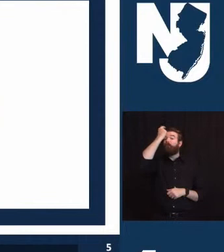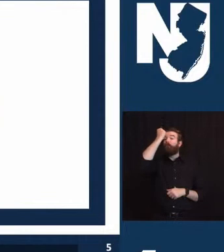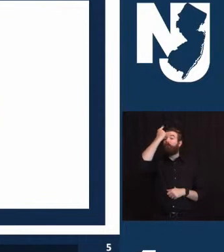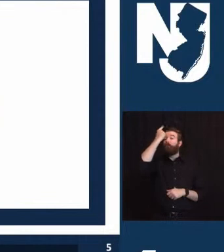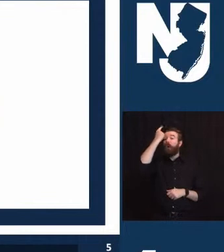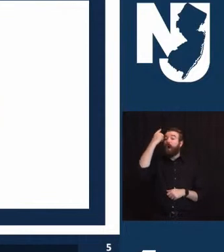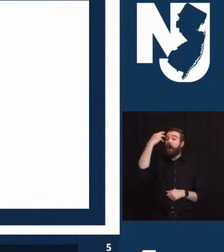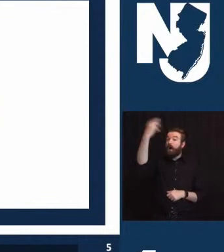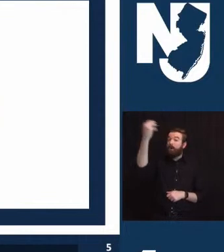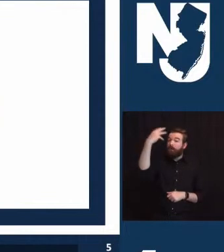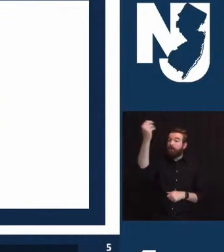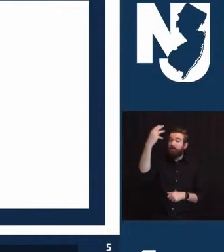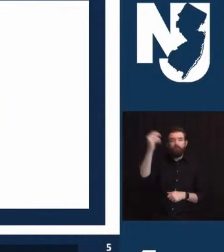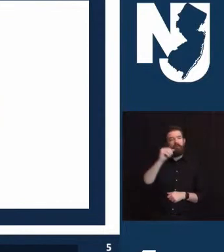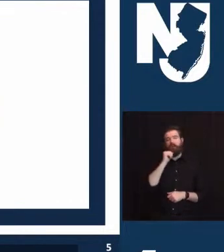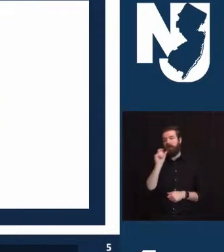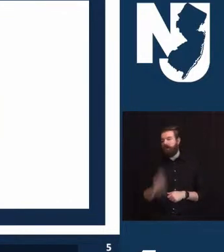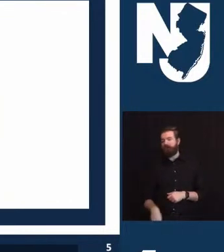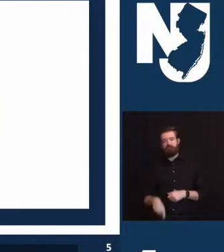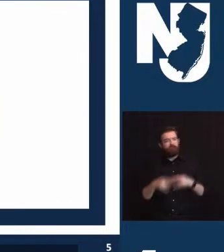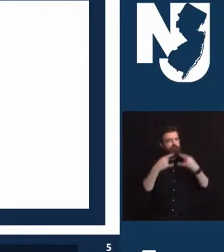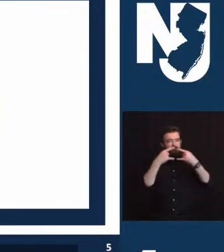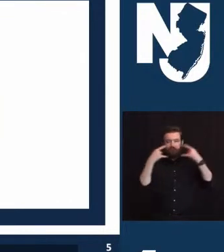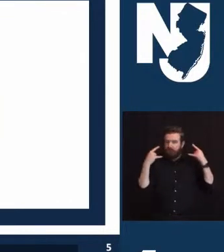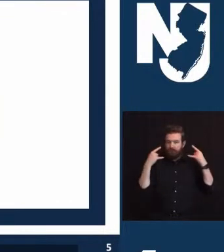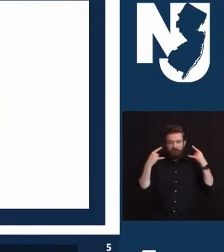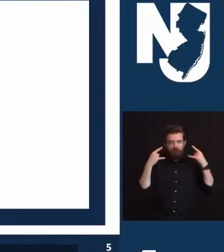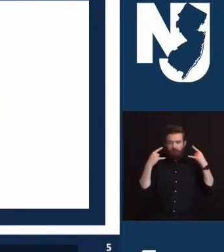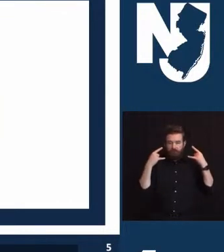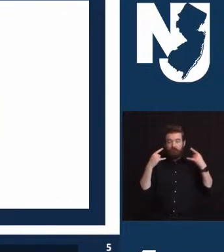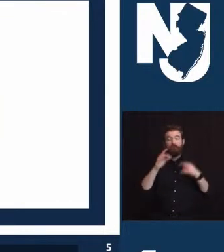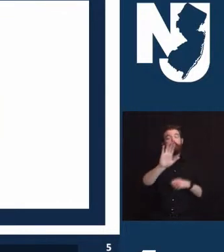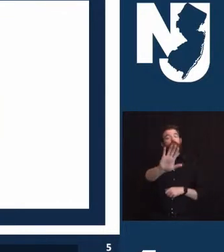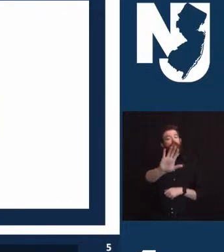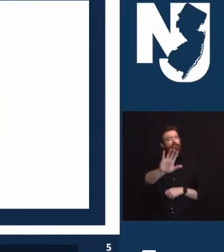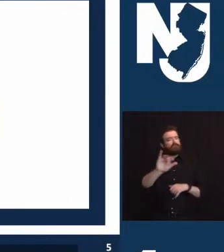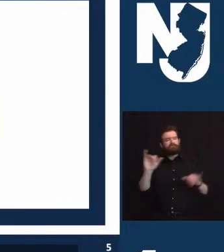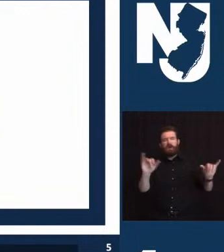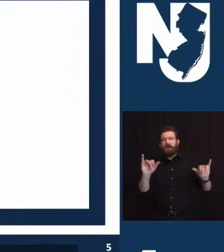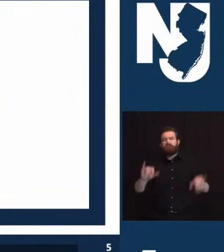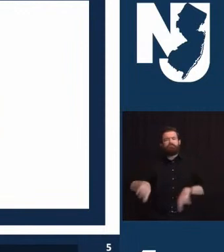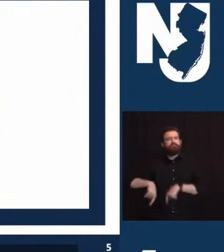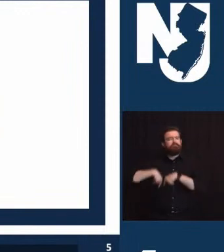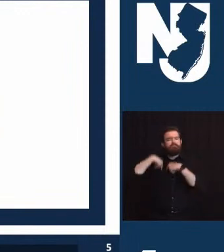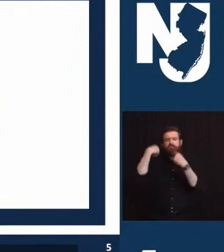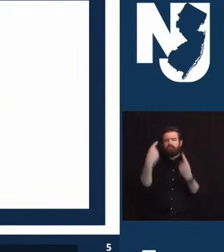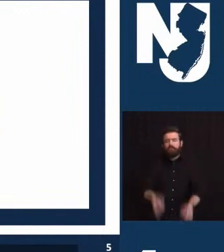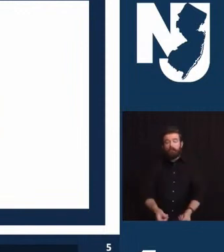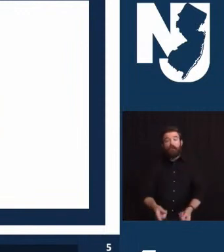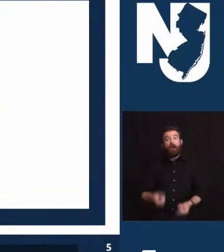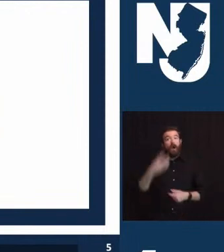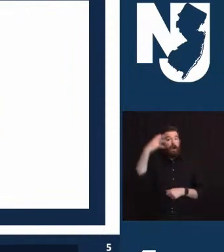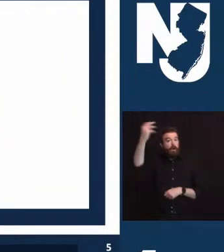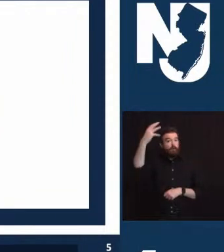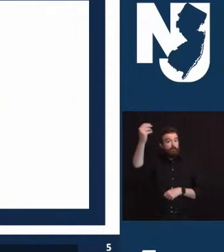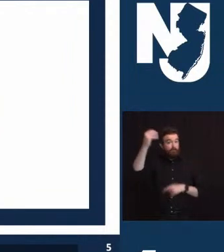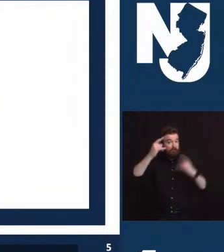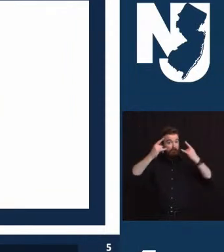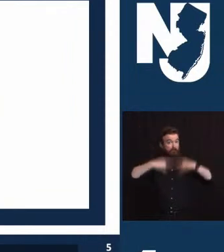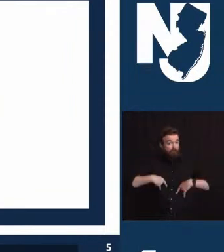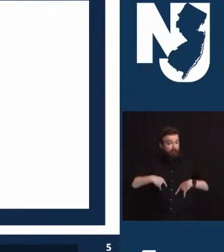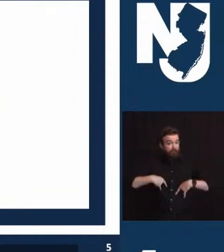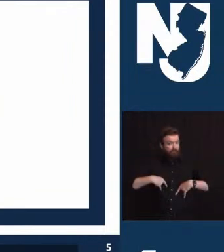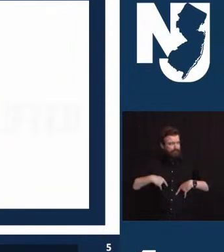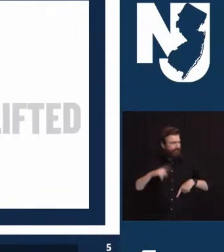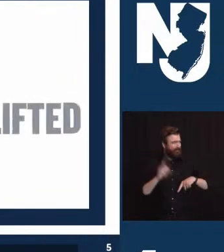worn by everyone only when social distancing was impossible to maintain outside. Even